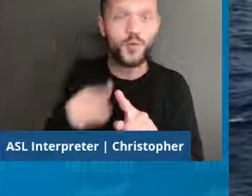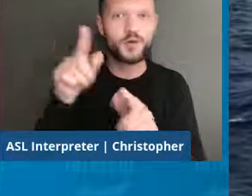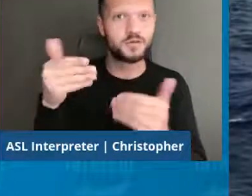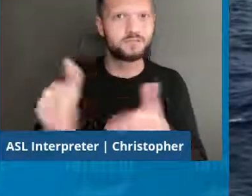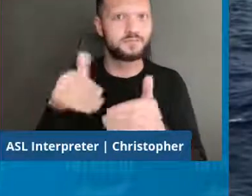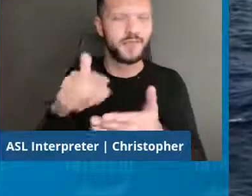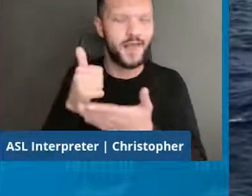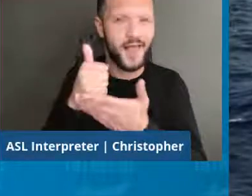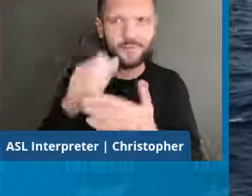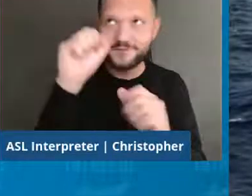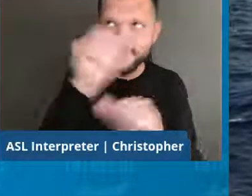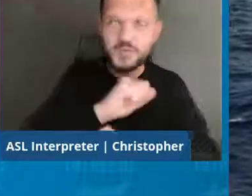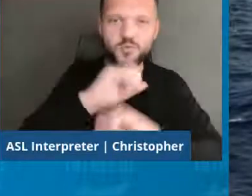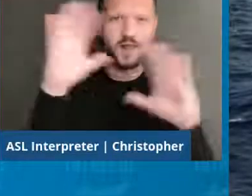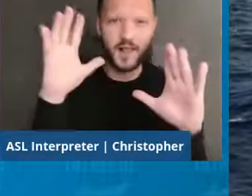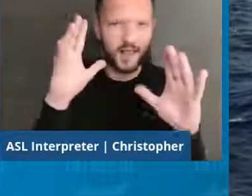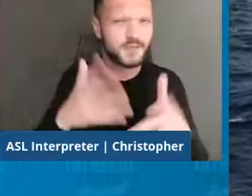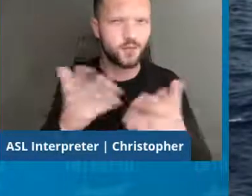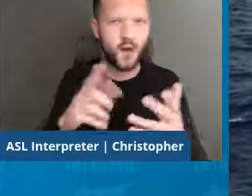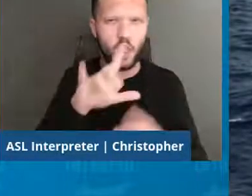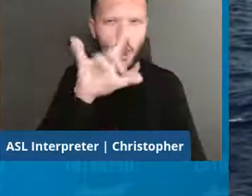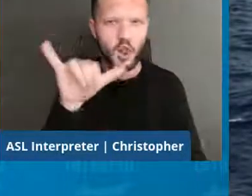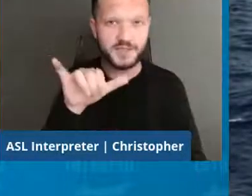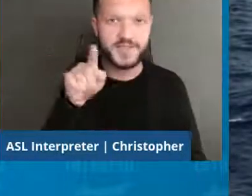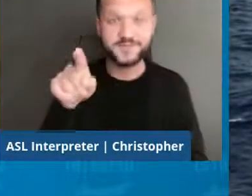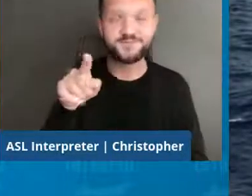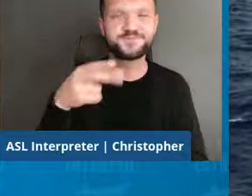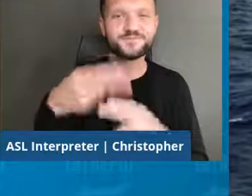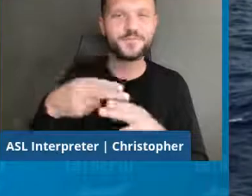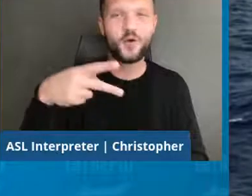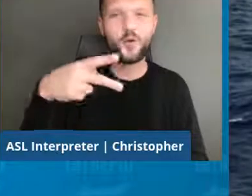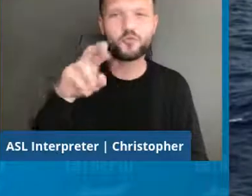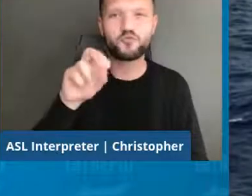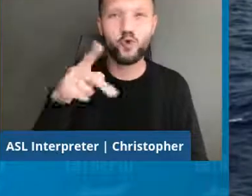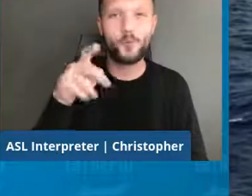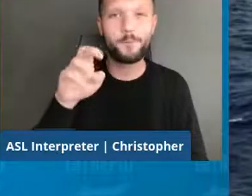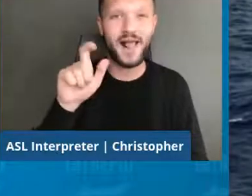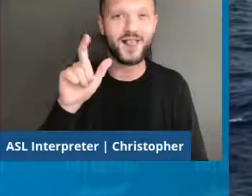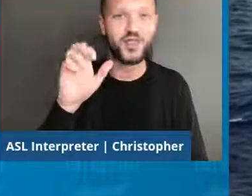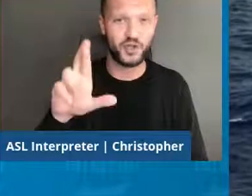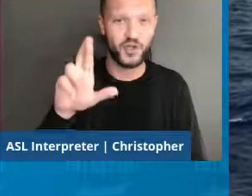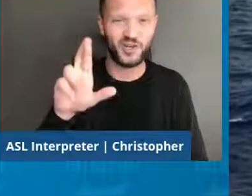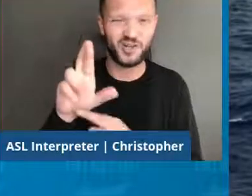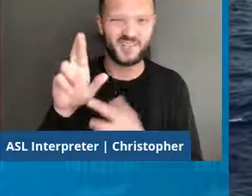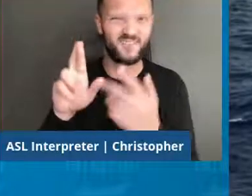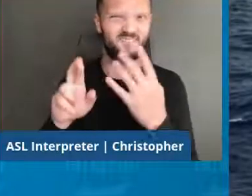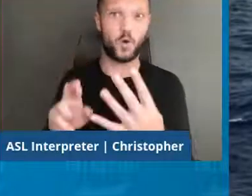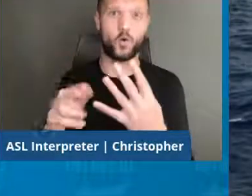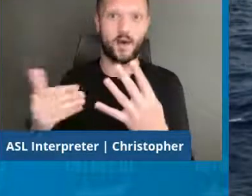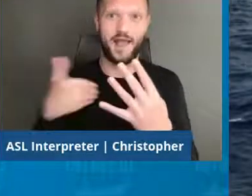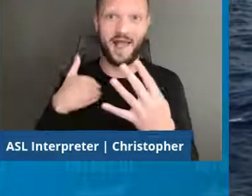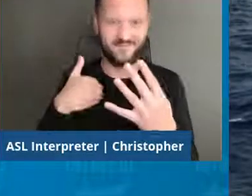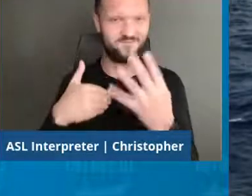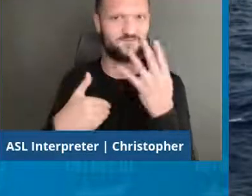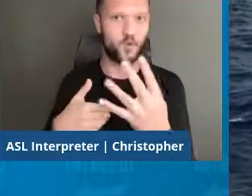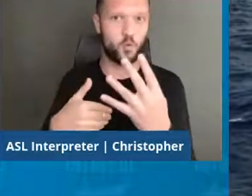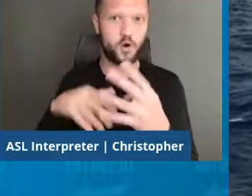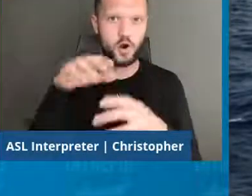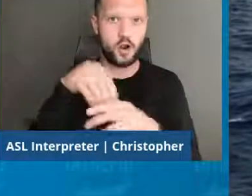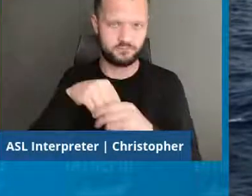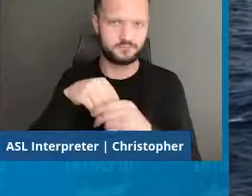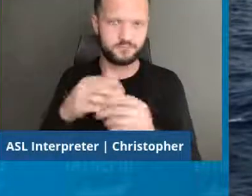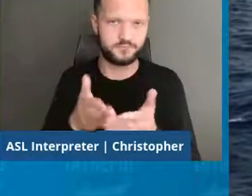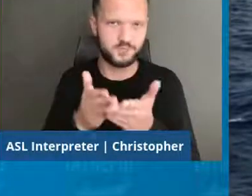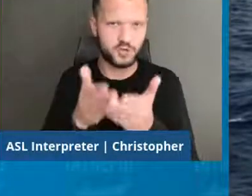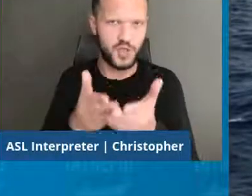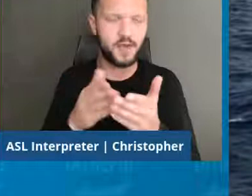you. This right here is a propeller. In fact, it's one of 4 that were on the Intrepid that helped to push it through the water. But of course,